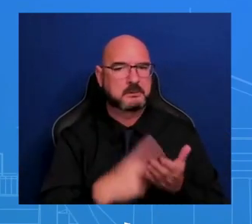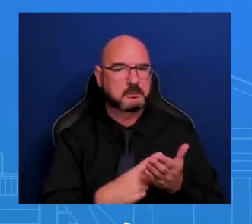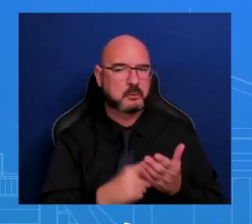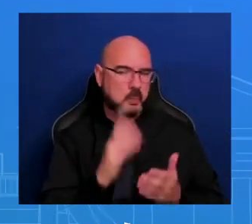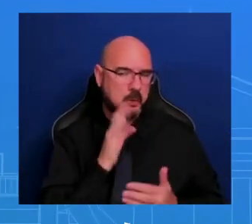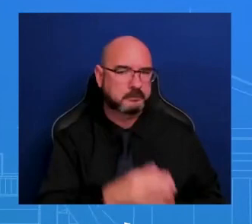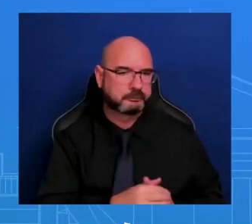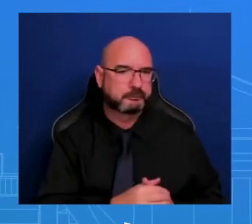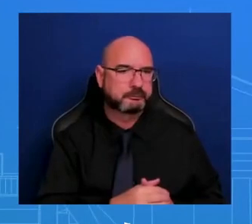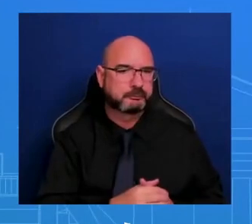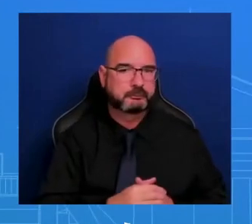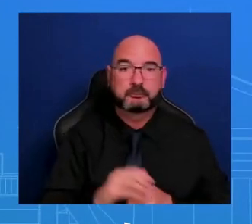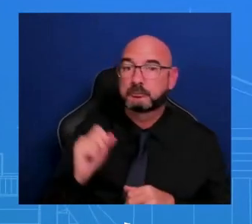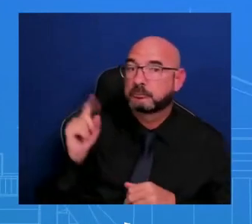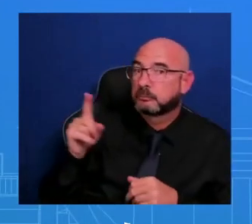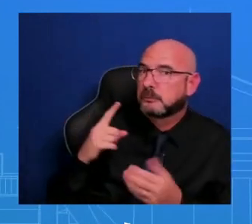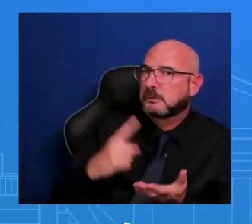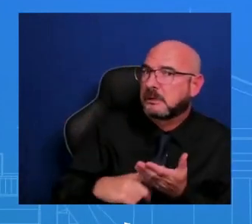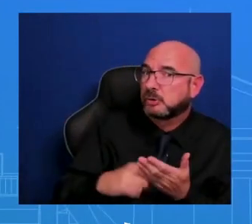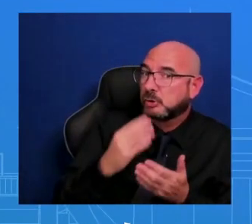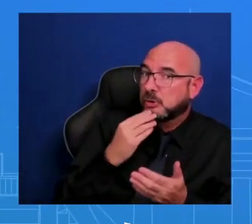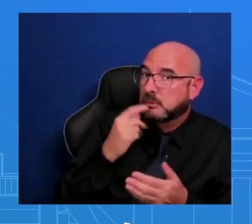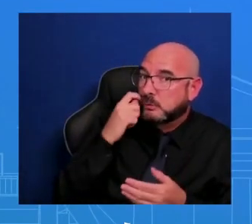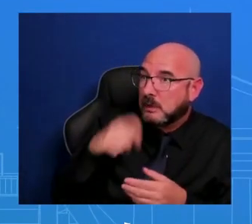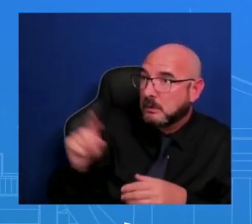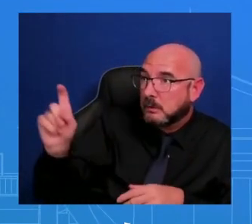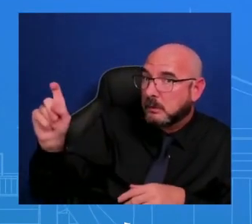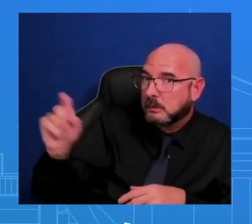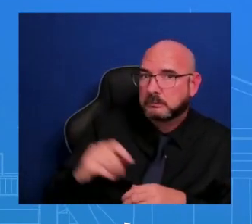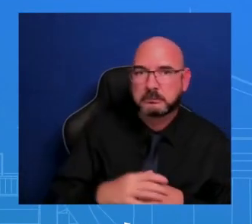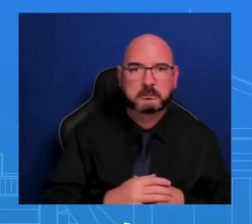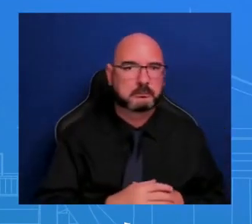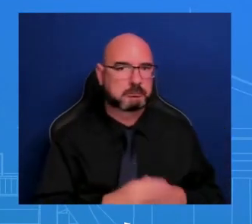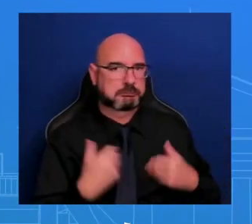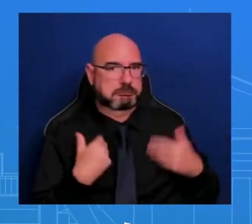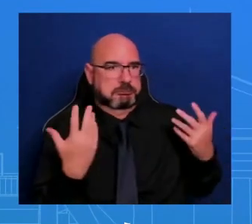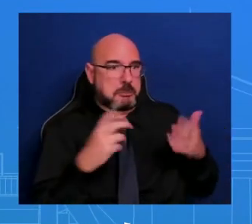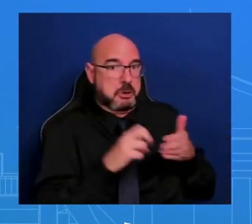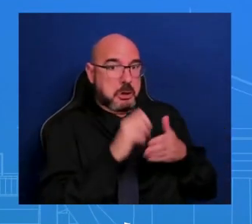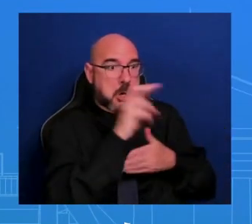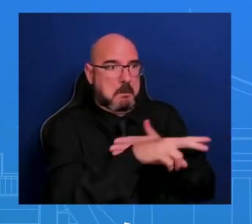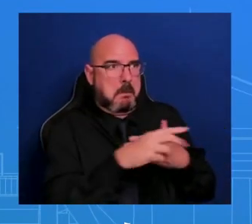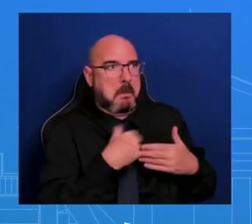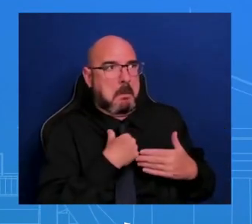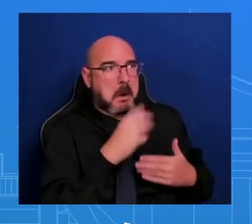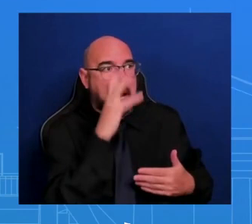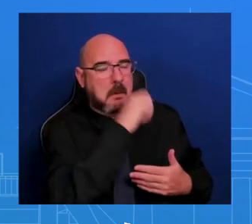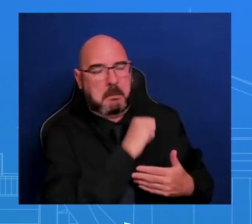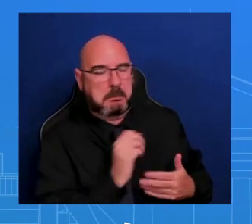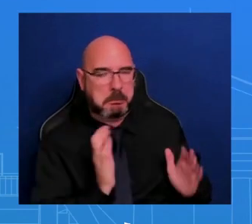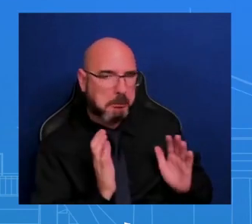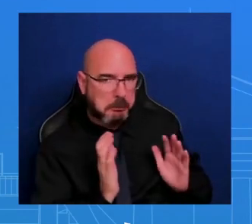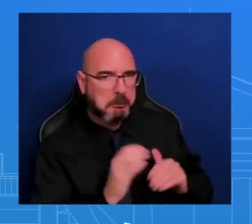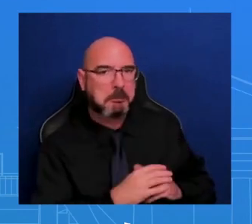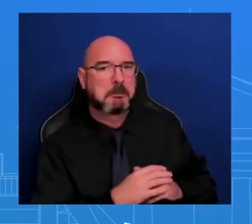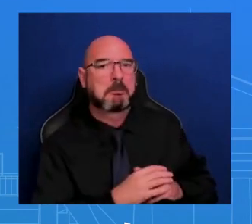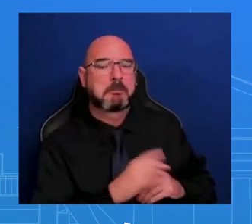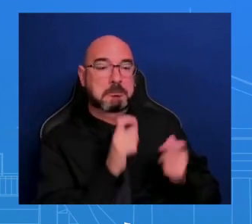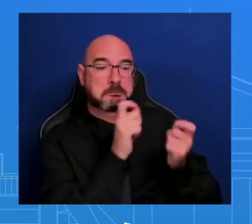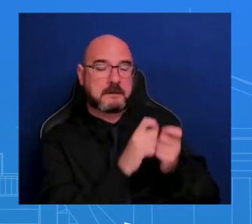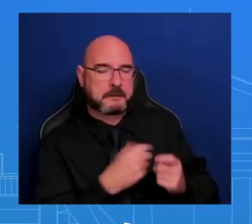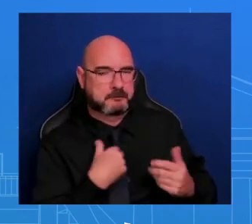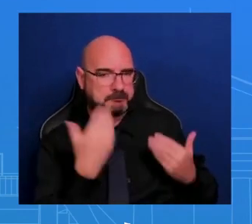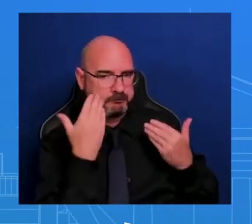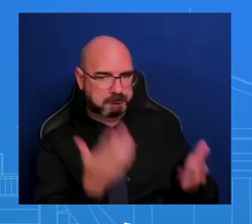going to get ahead of what's on the agenda, but obviously we're going to talk about challenges, ways to work together that better